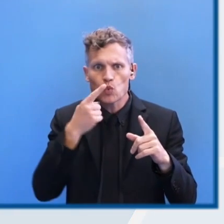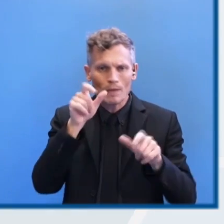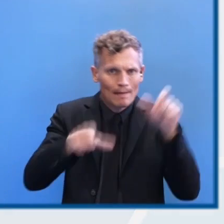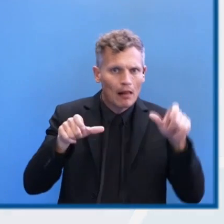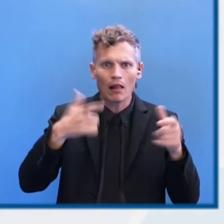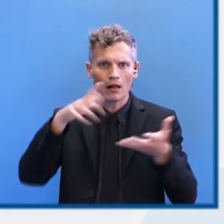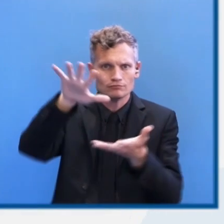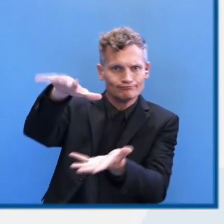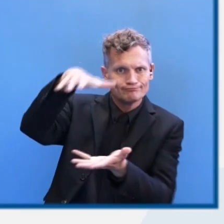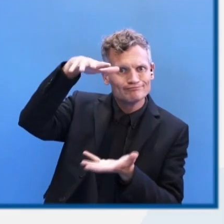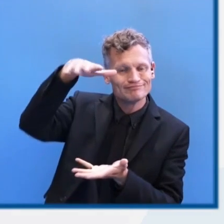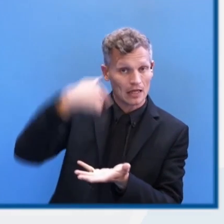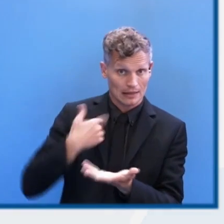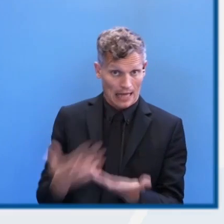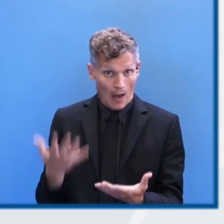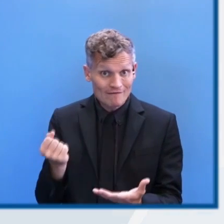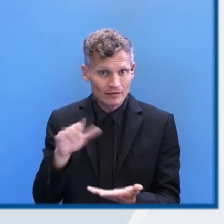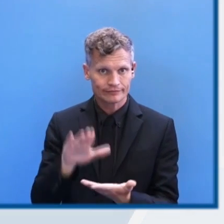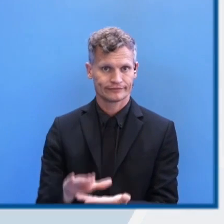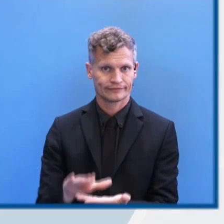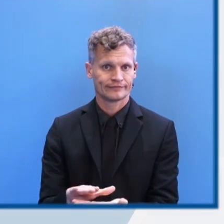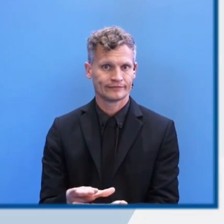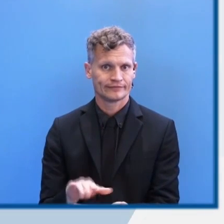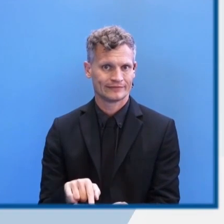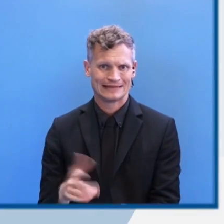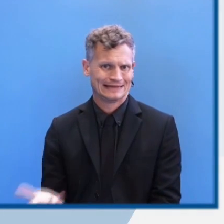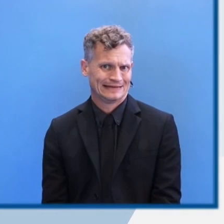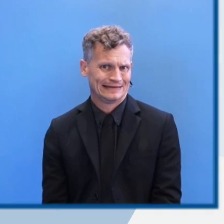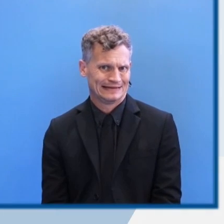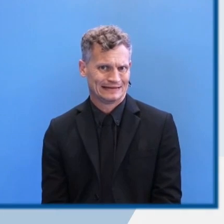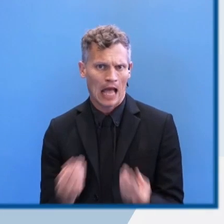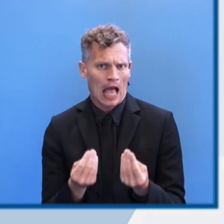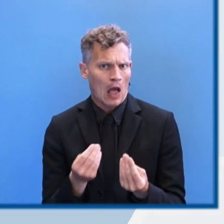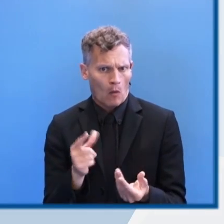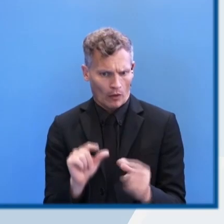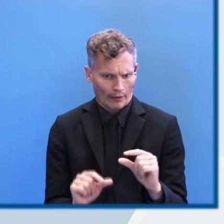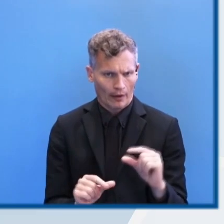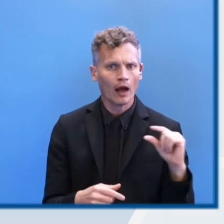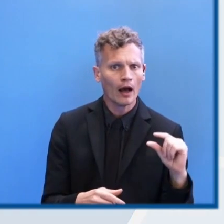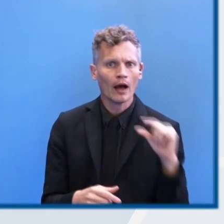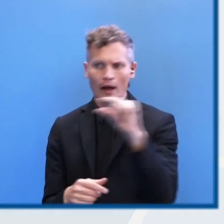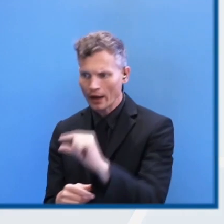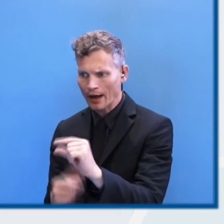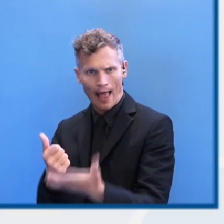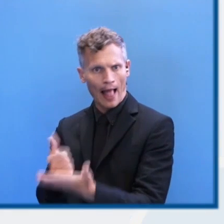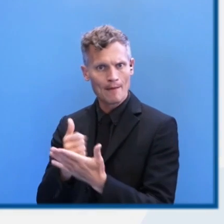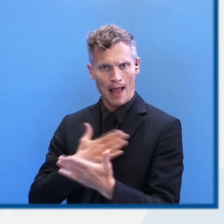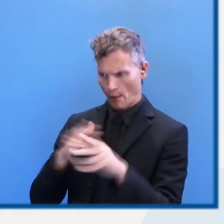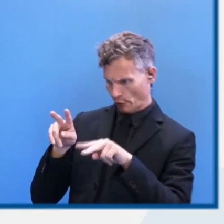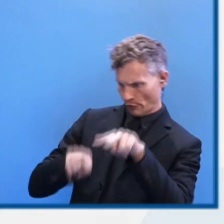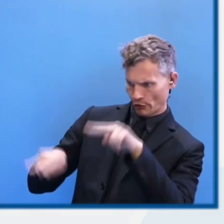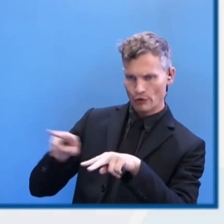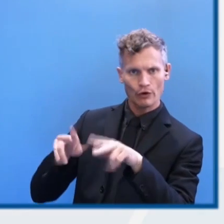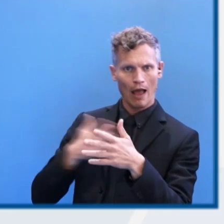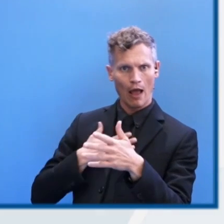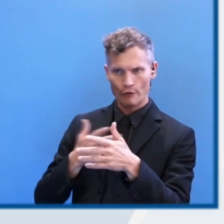something that we have to also account into our assessments. But I wanted to also briefly